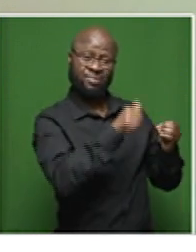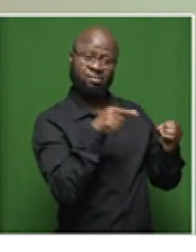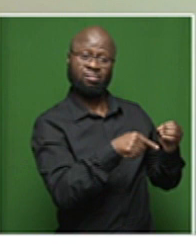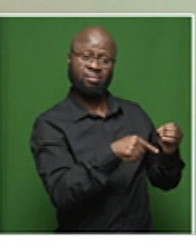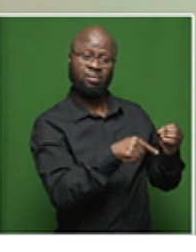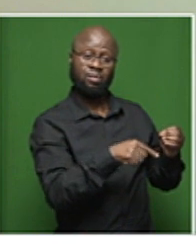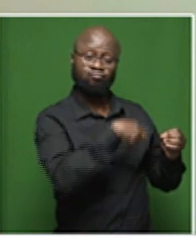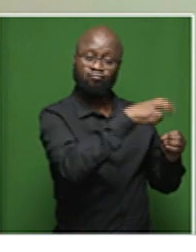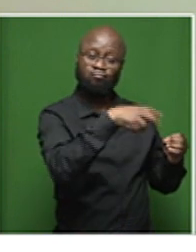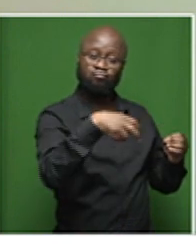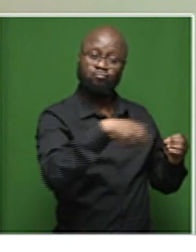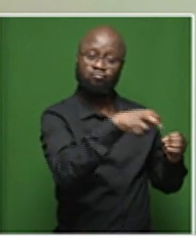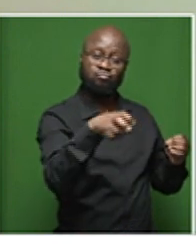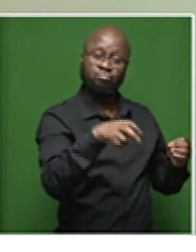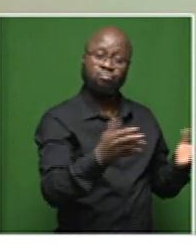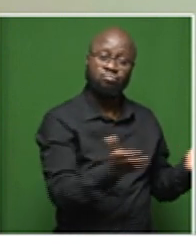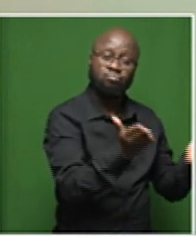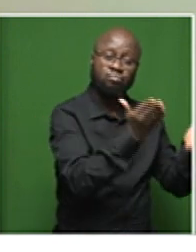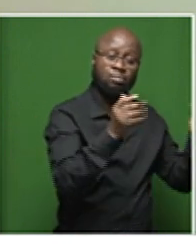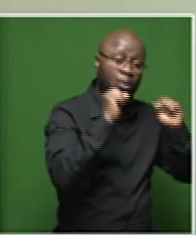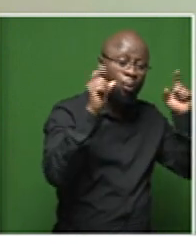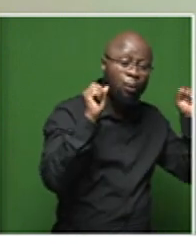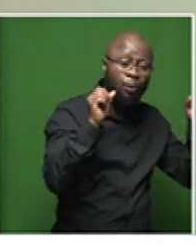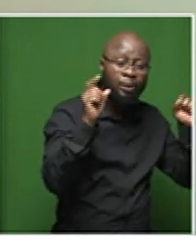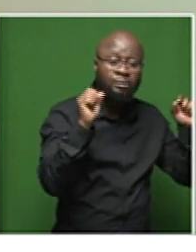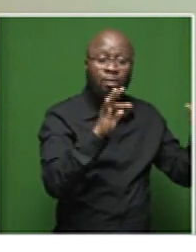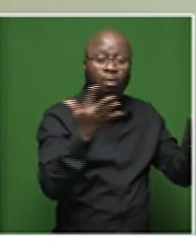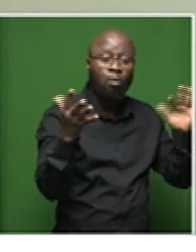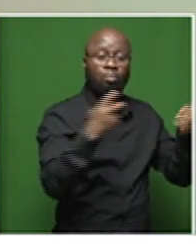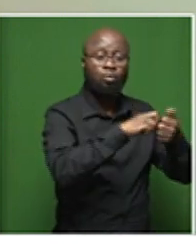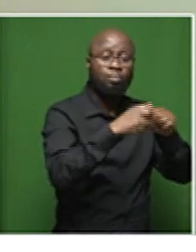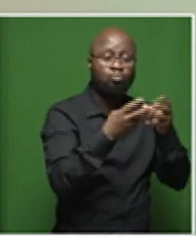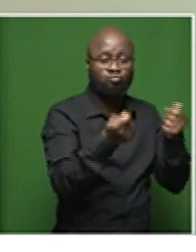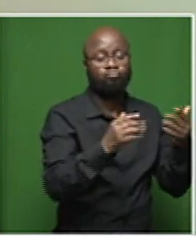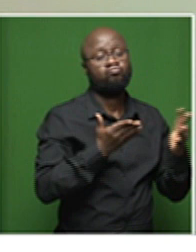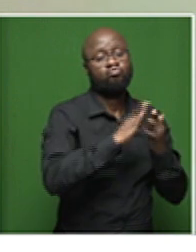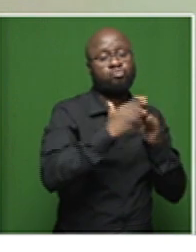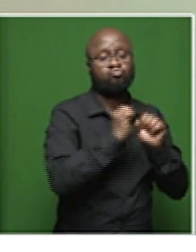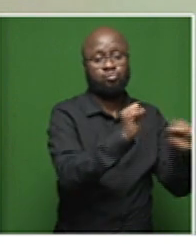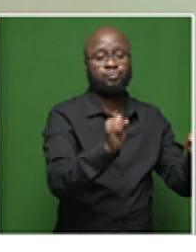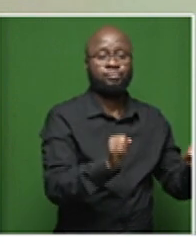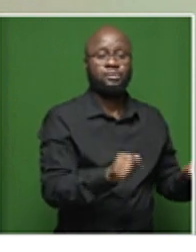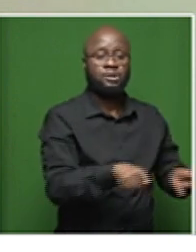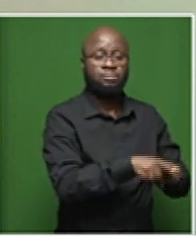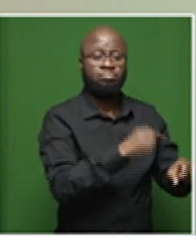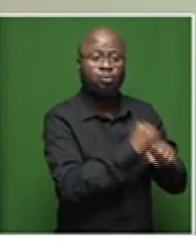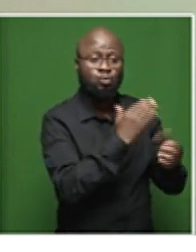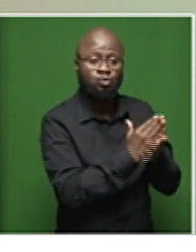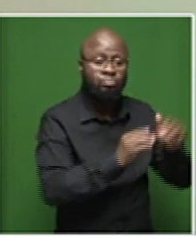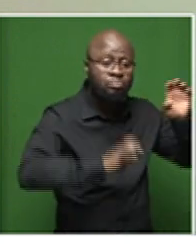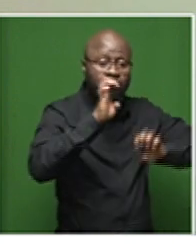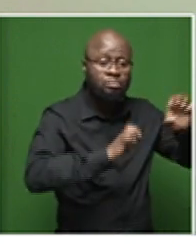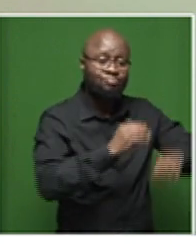and reinforcing the matter into the public, and also getting them check their vital signs,